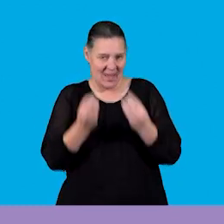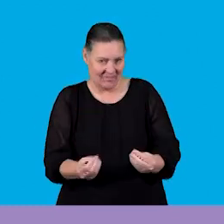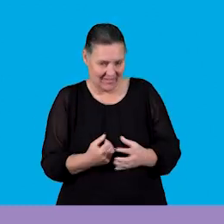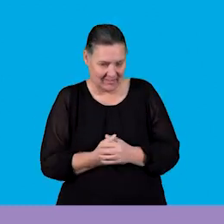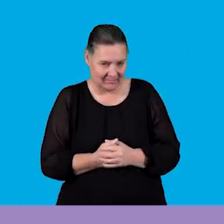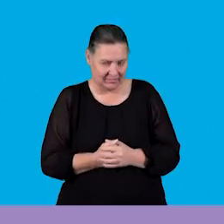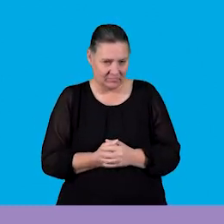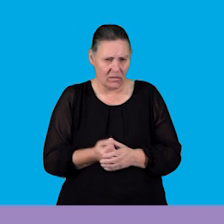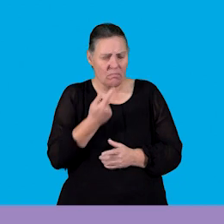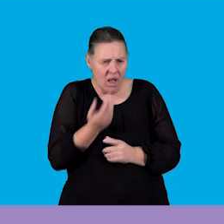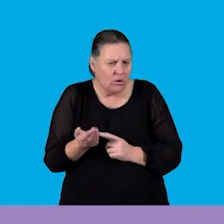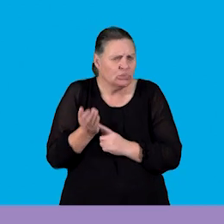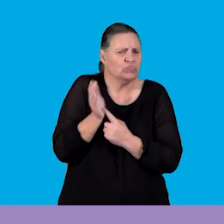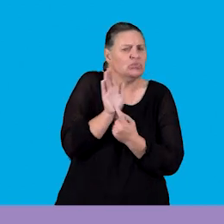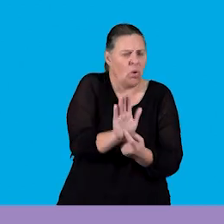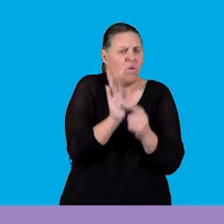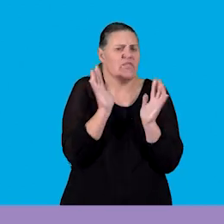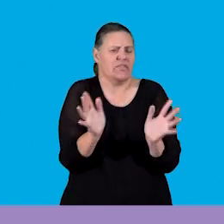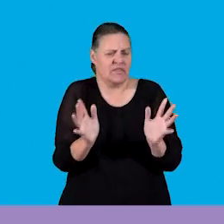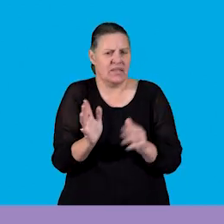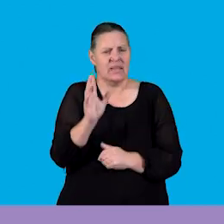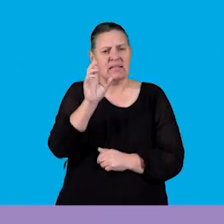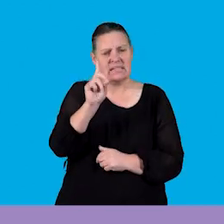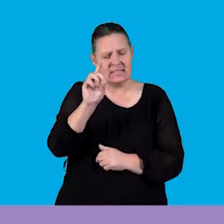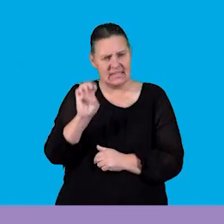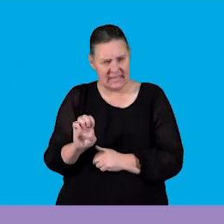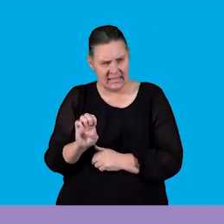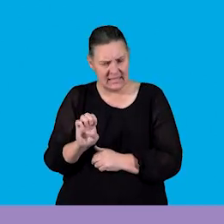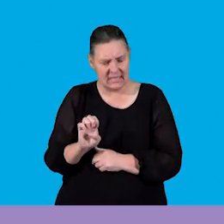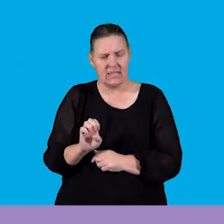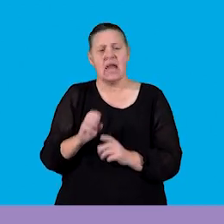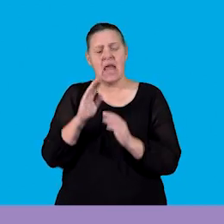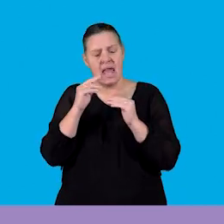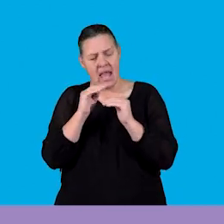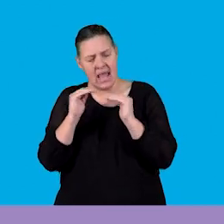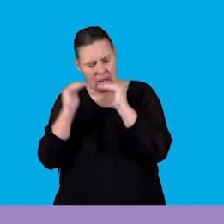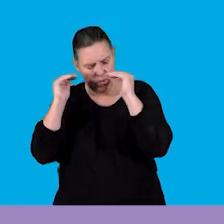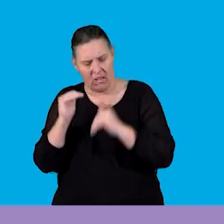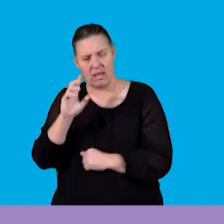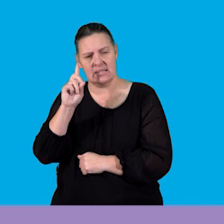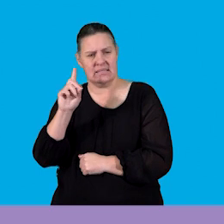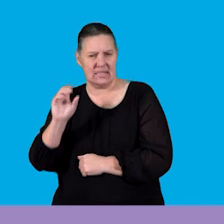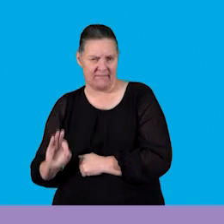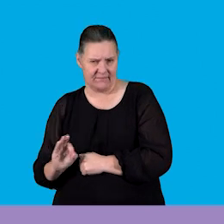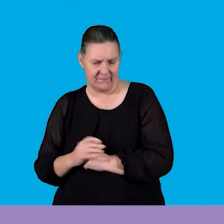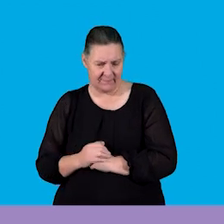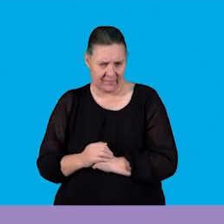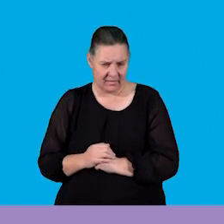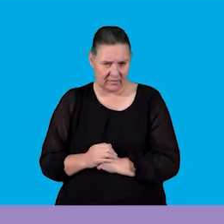two sides that are equal. And here in this triangle, we have been shown that DE is equals